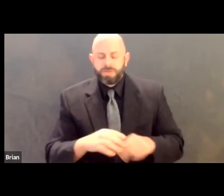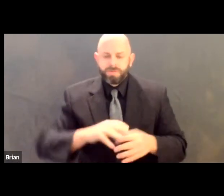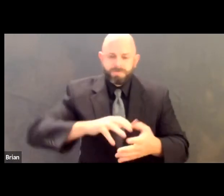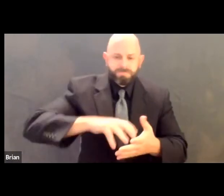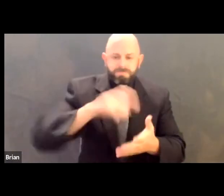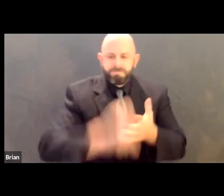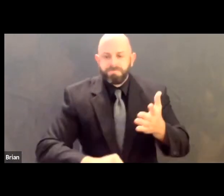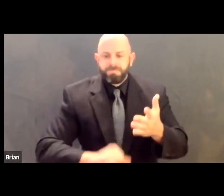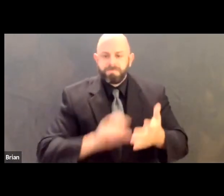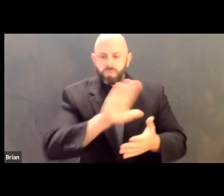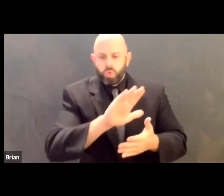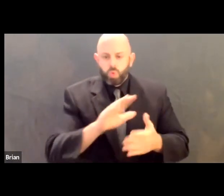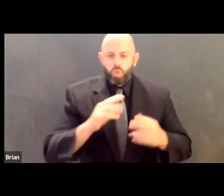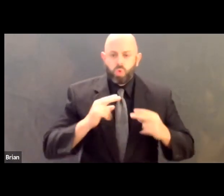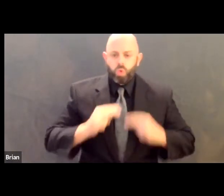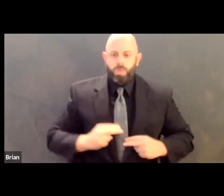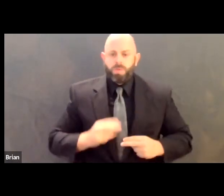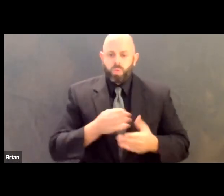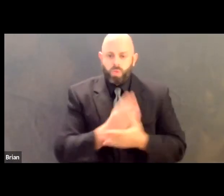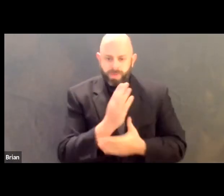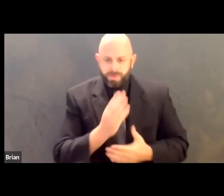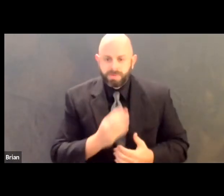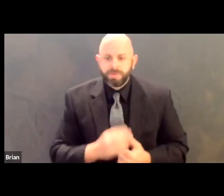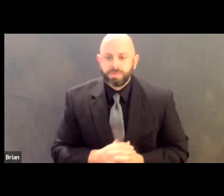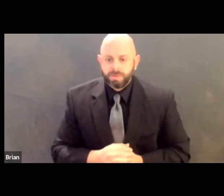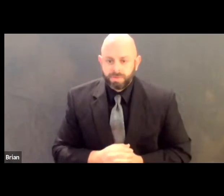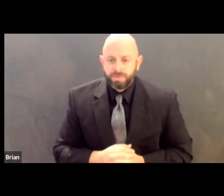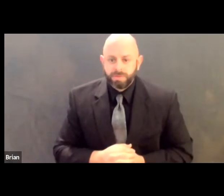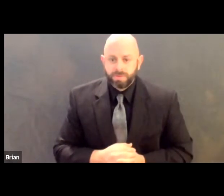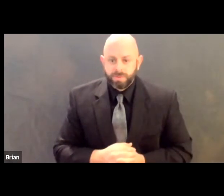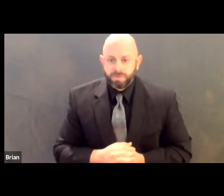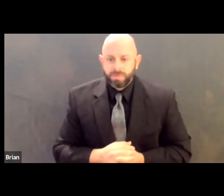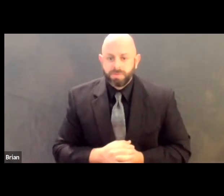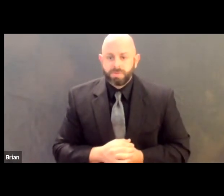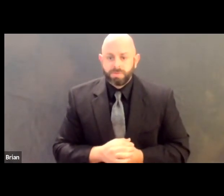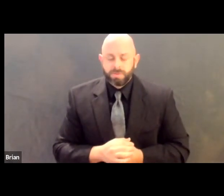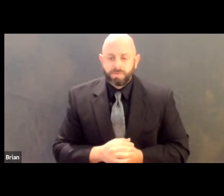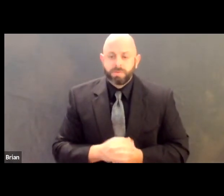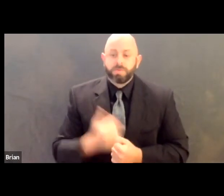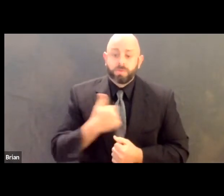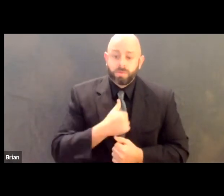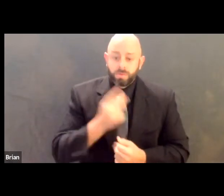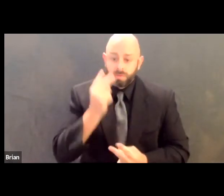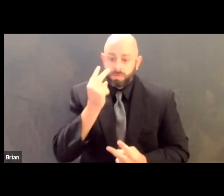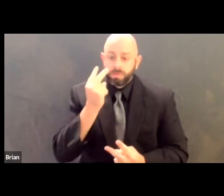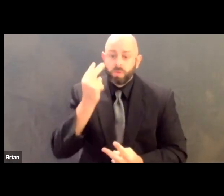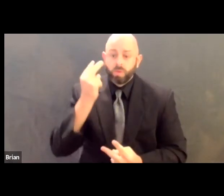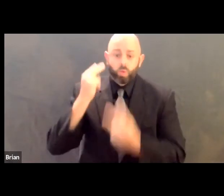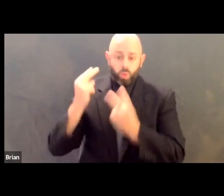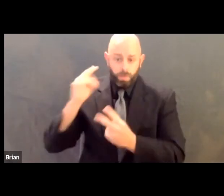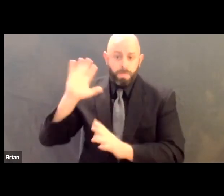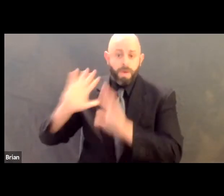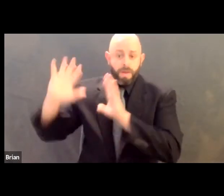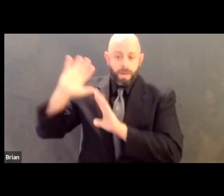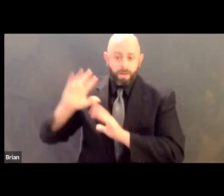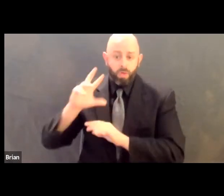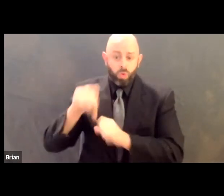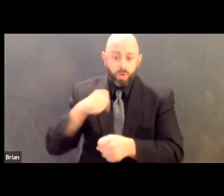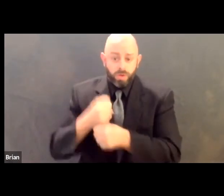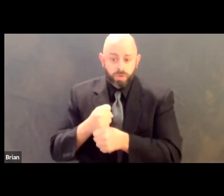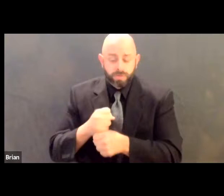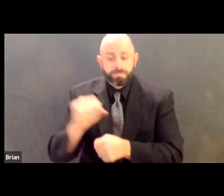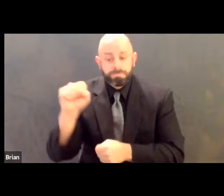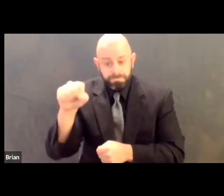very humanity. And so we look back at 30 years and we can say, yes, we've made some